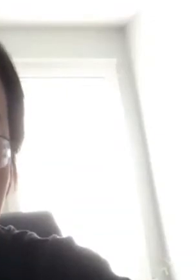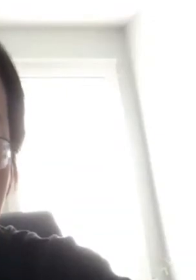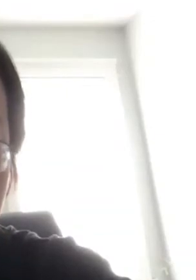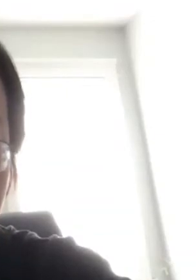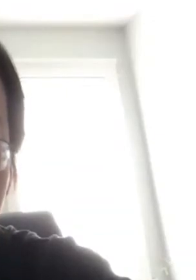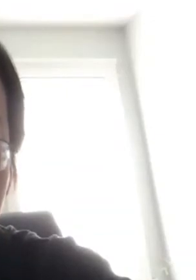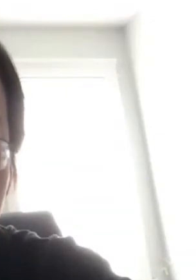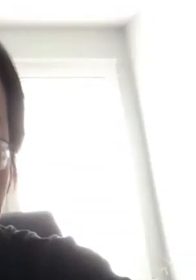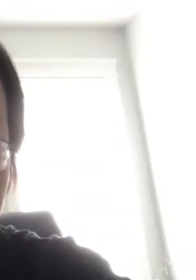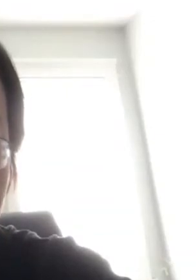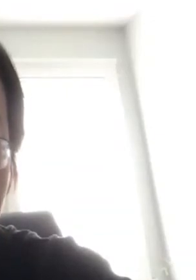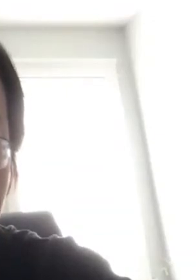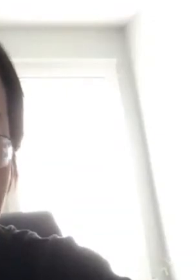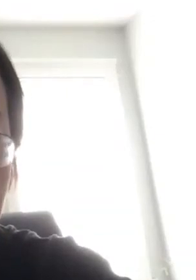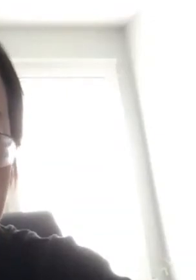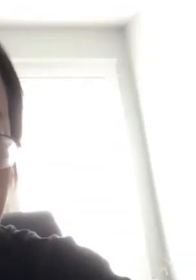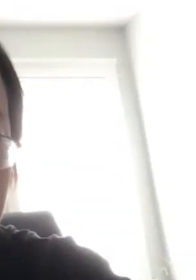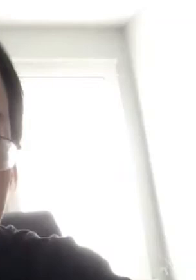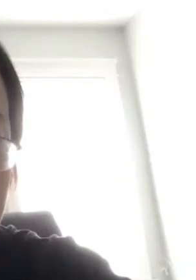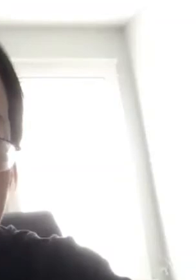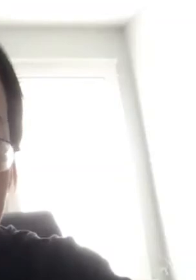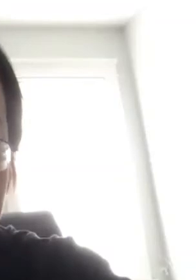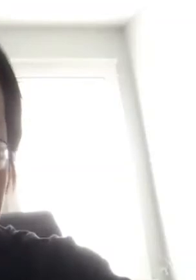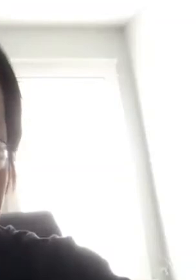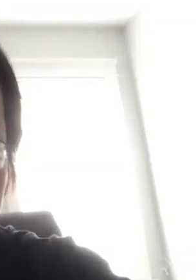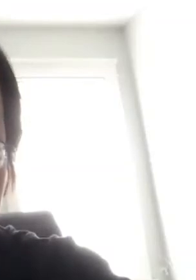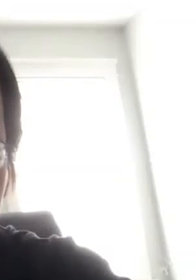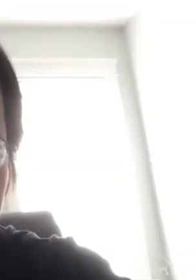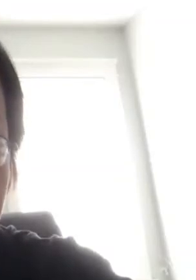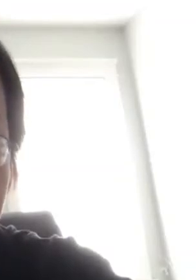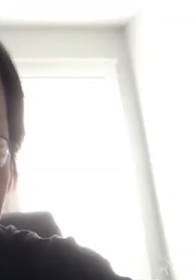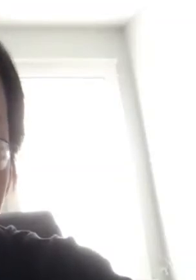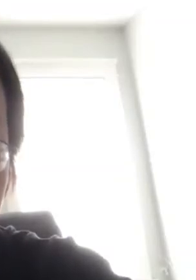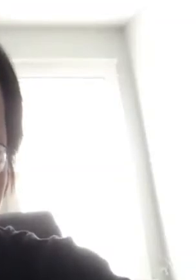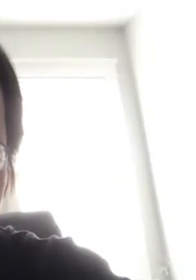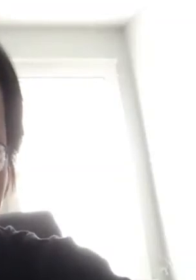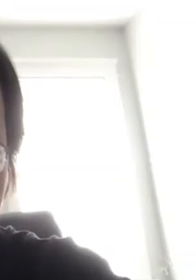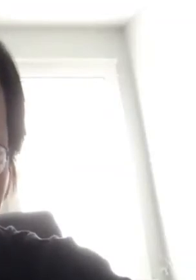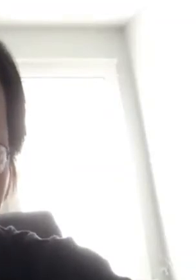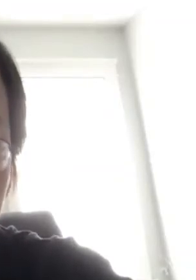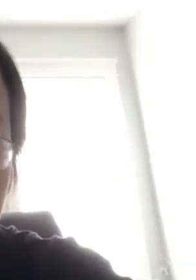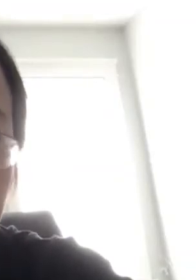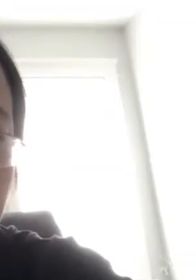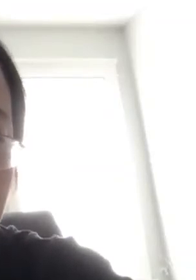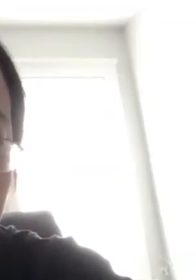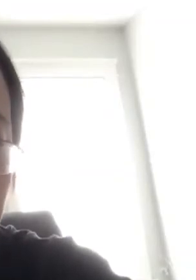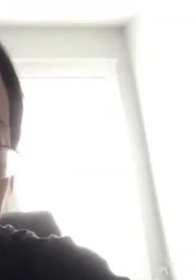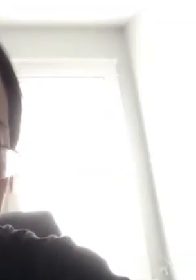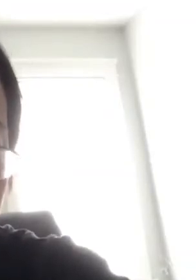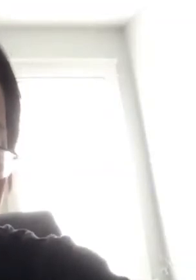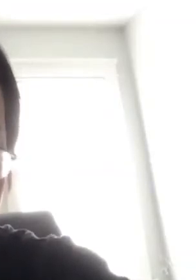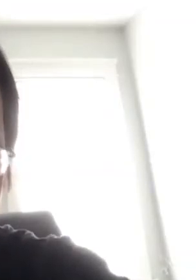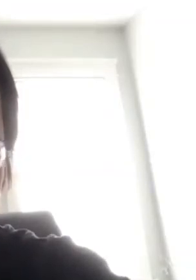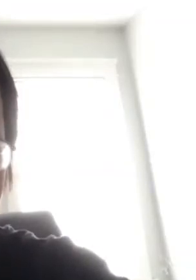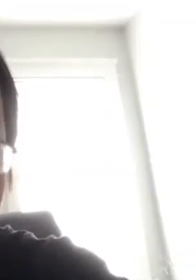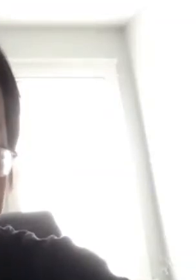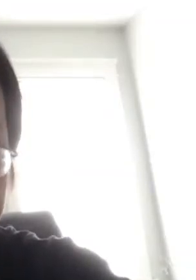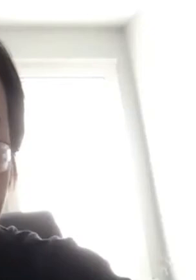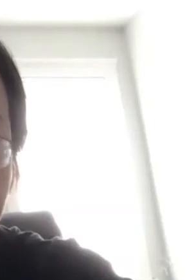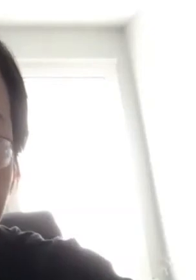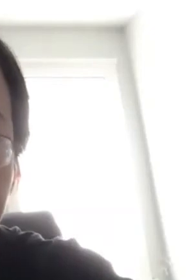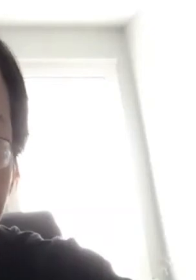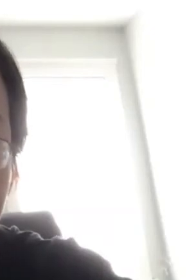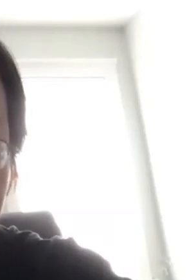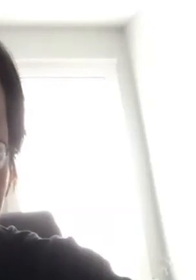report the results of the self-report with other methods of measurement, such as the tracking,